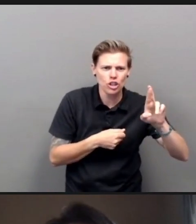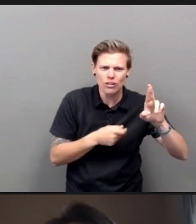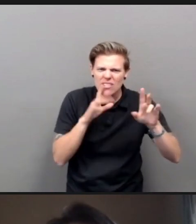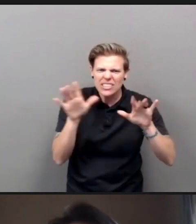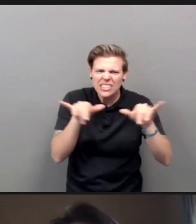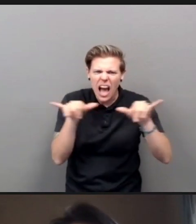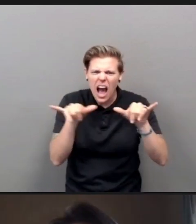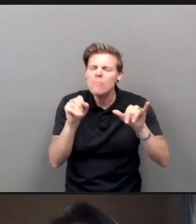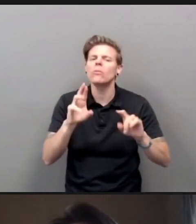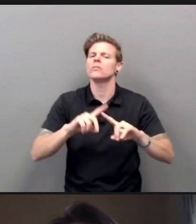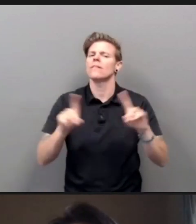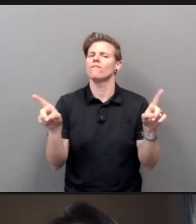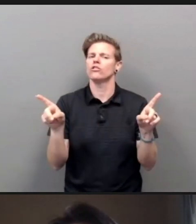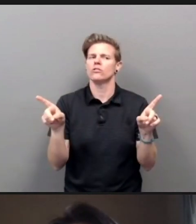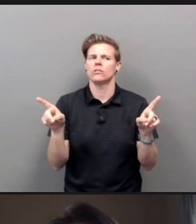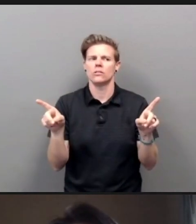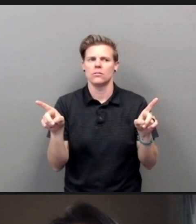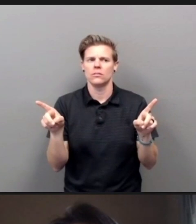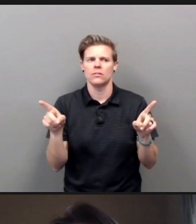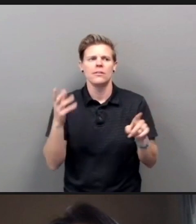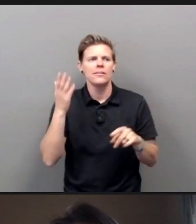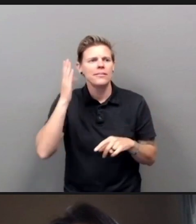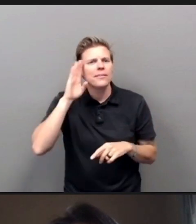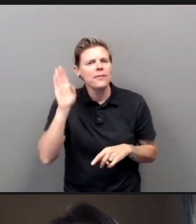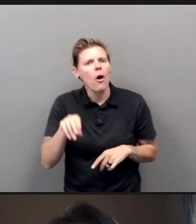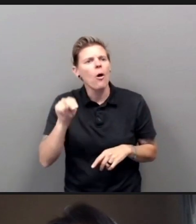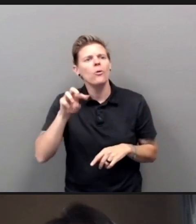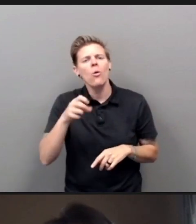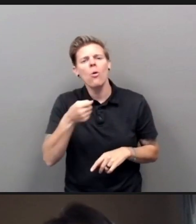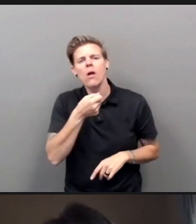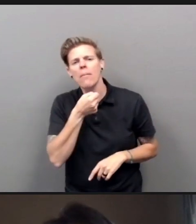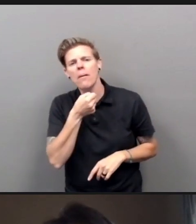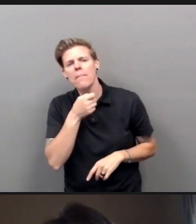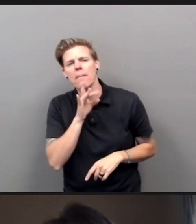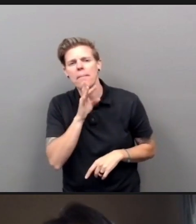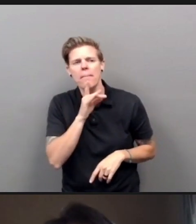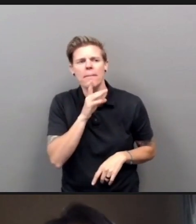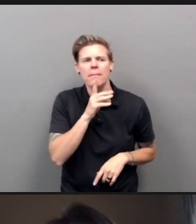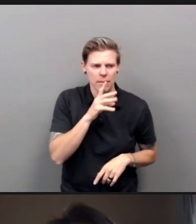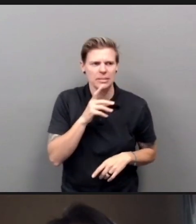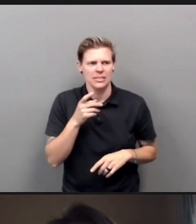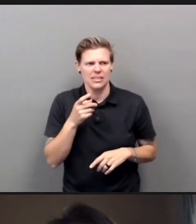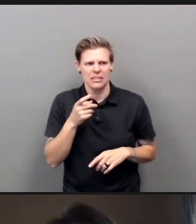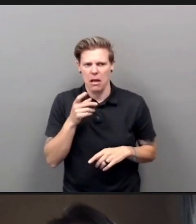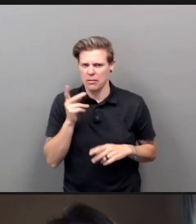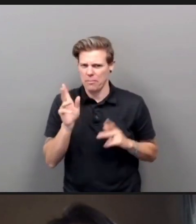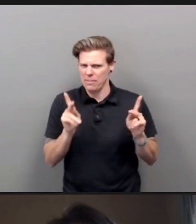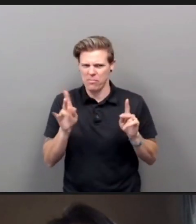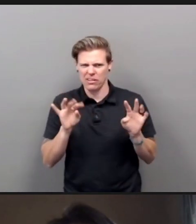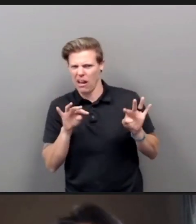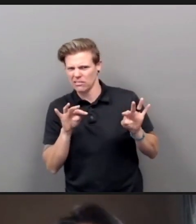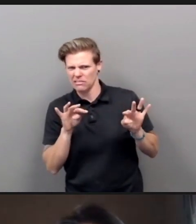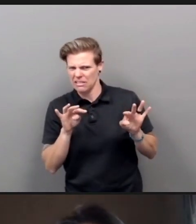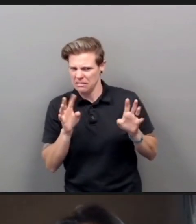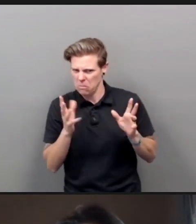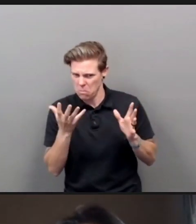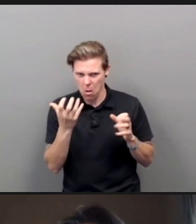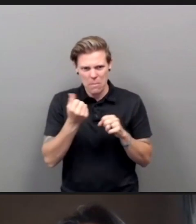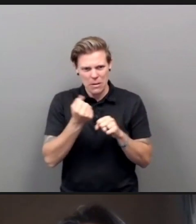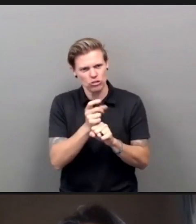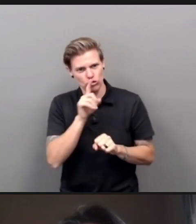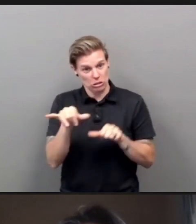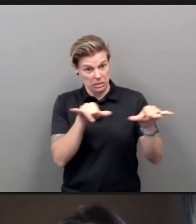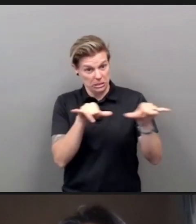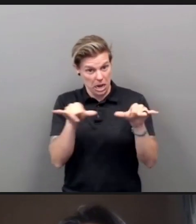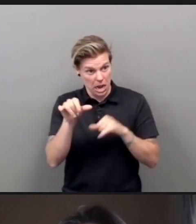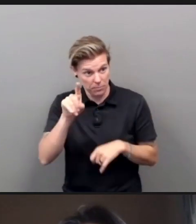other newscasts as well. And how is our state getting ready for the possibility of those boosters come Monday? So great question. I'm